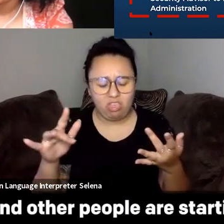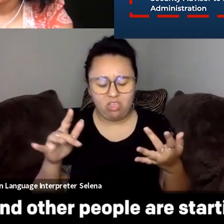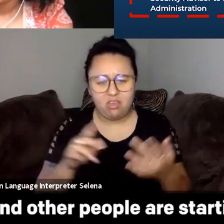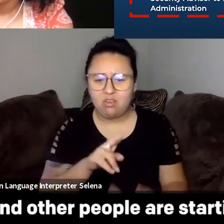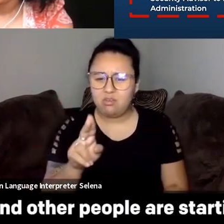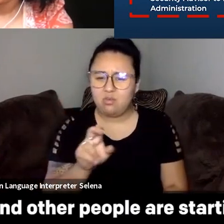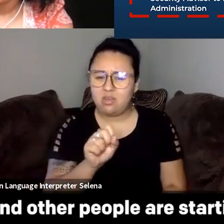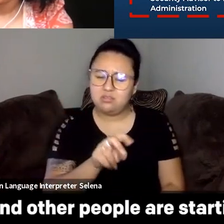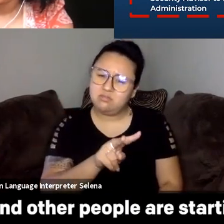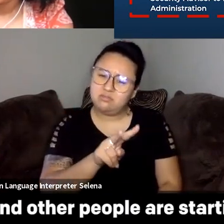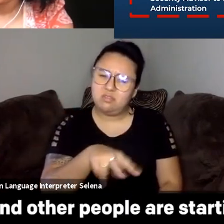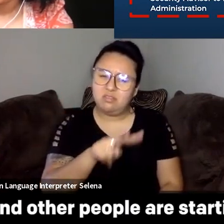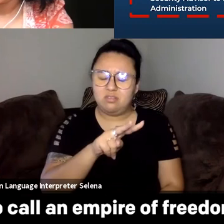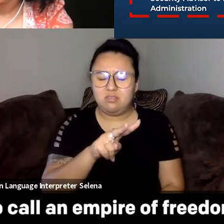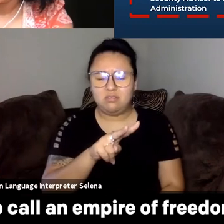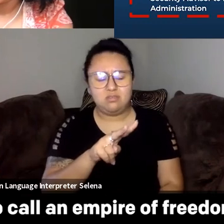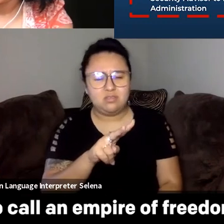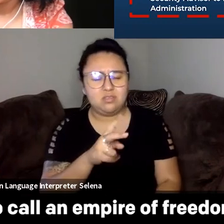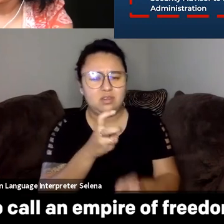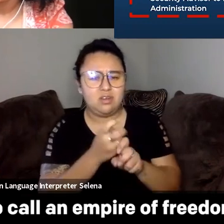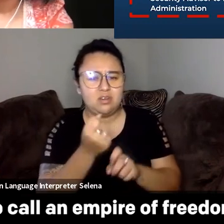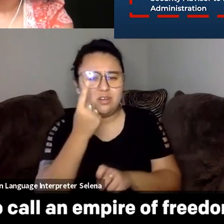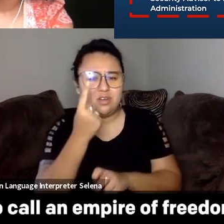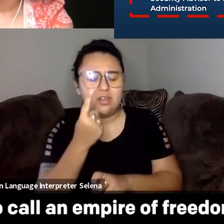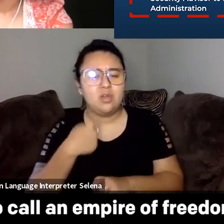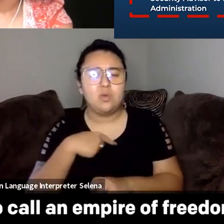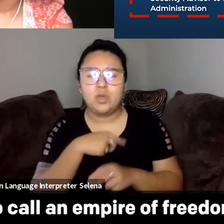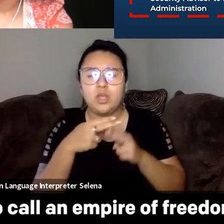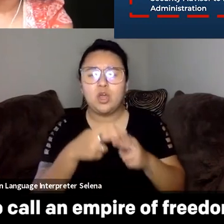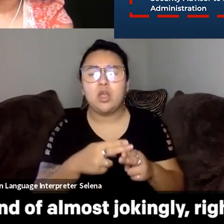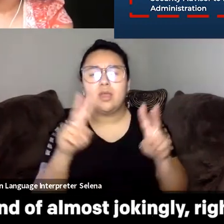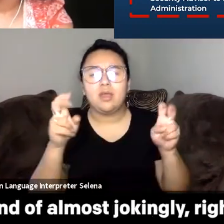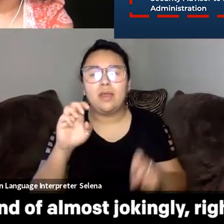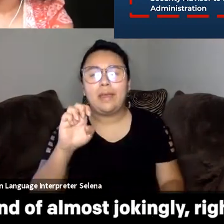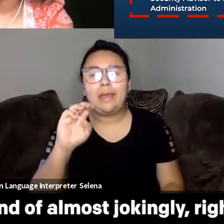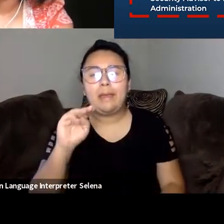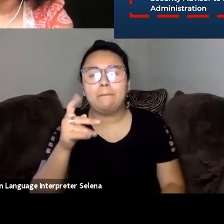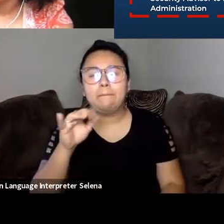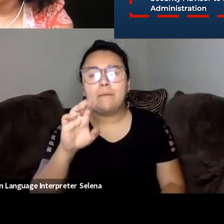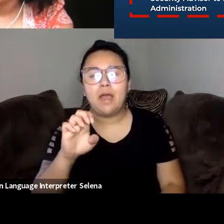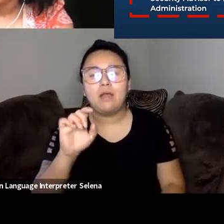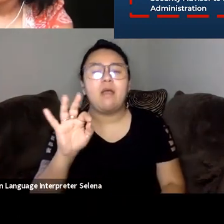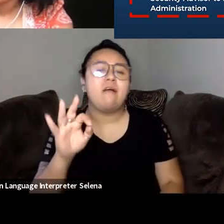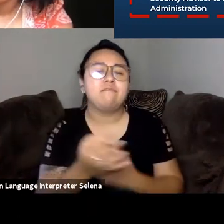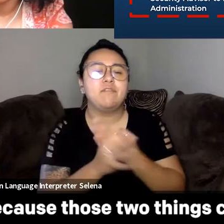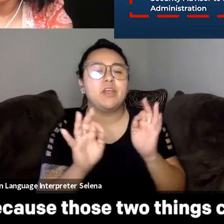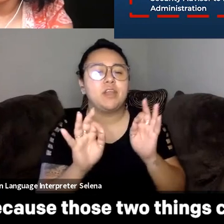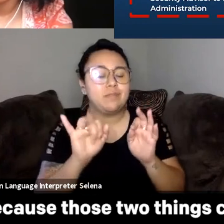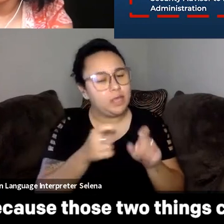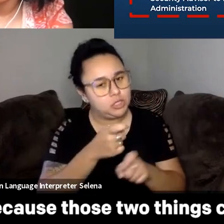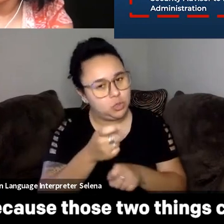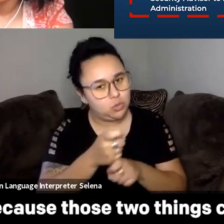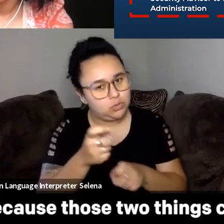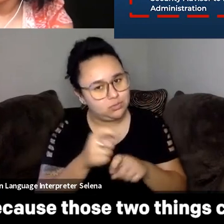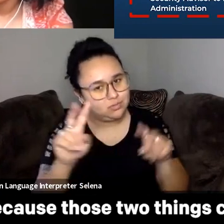what I and other people are starting to call an empire of freedom, kind of almost jokingly, right? Because